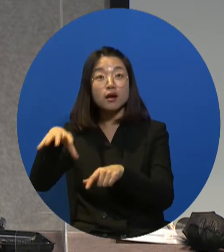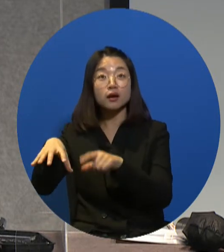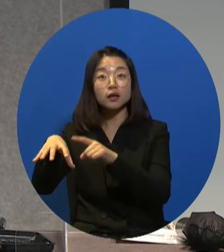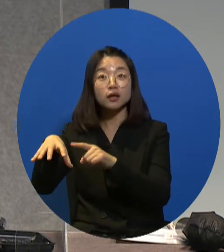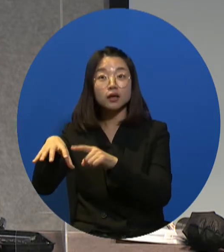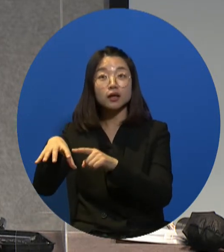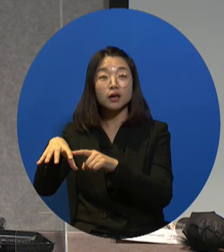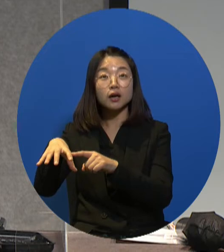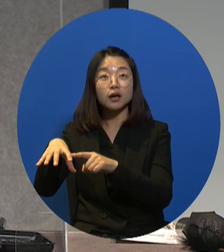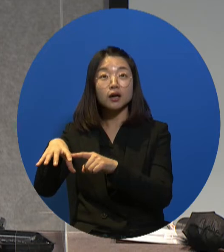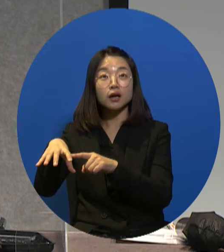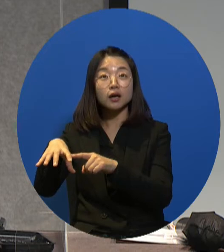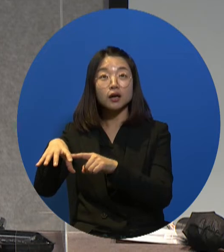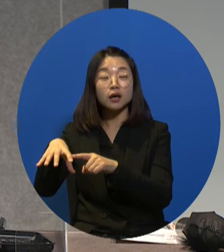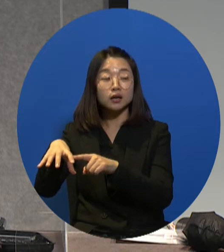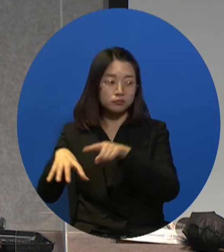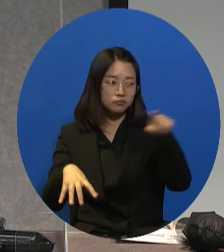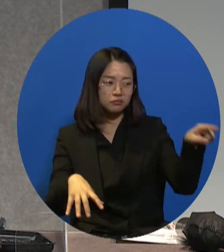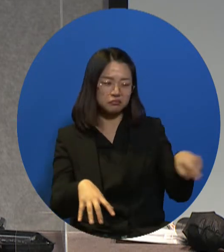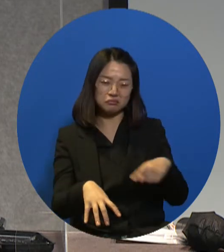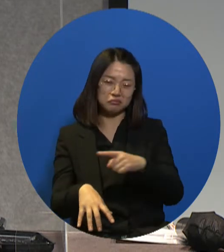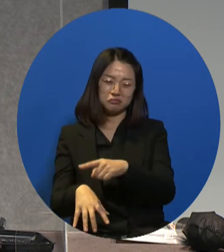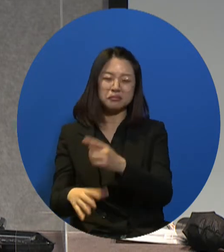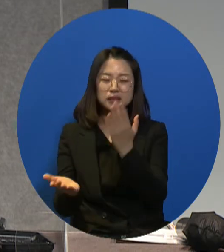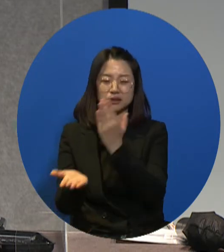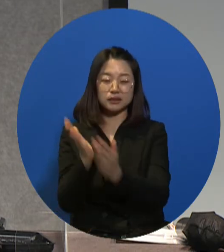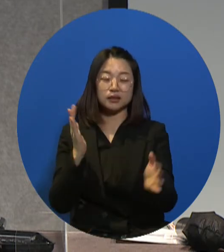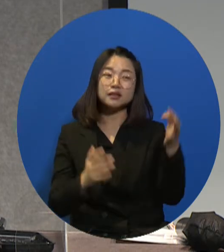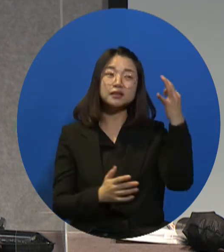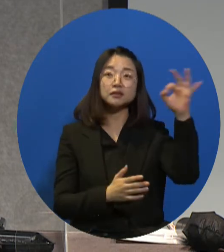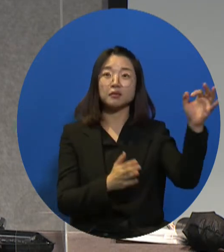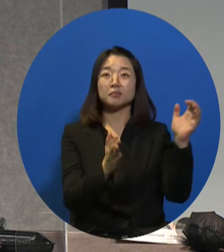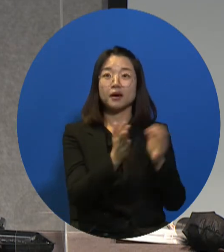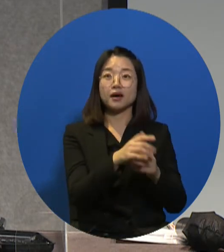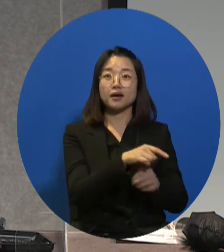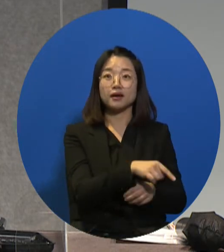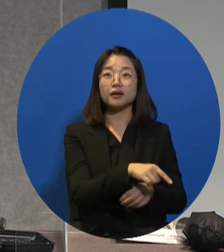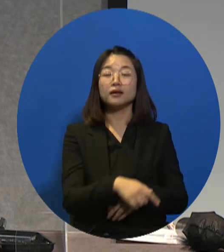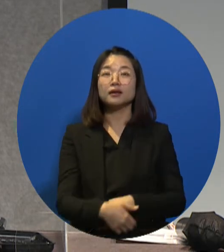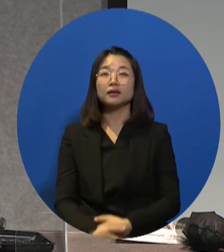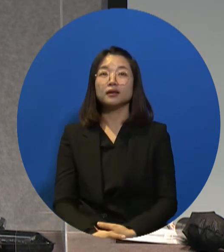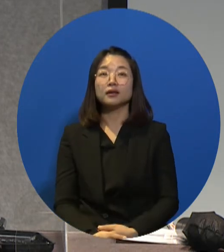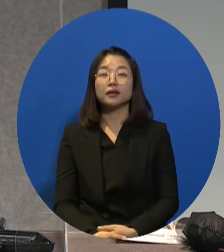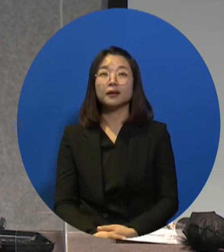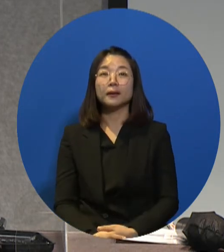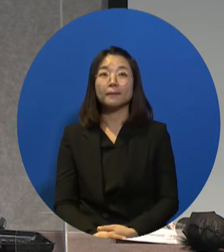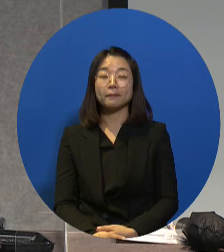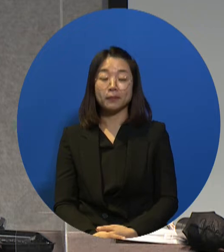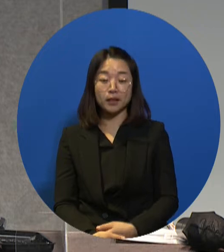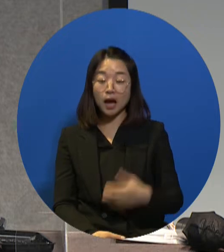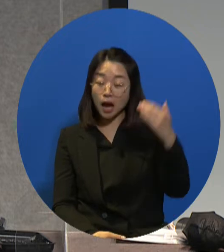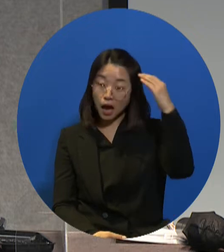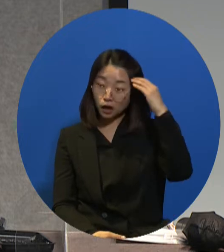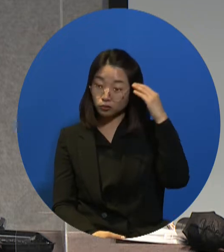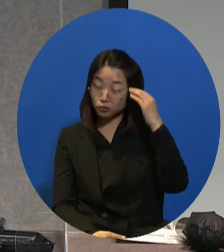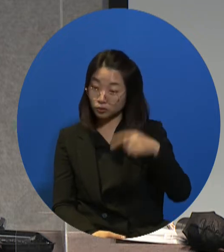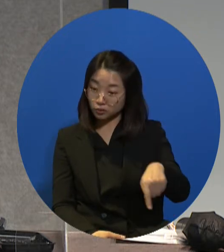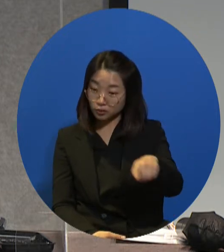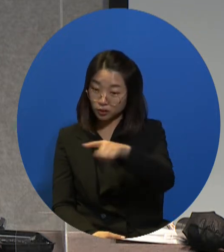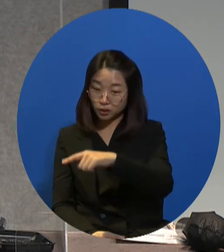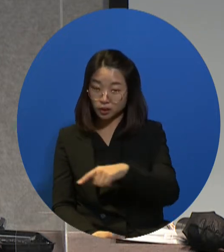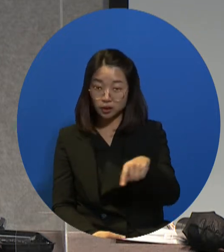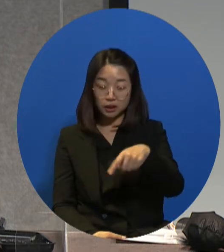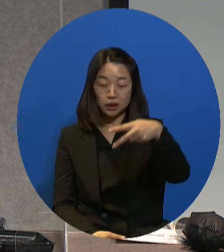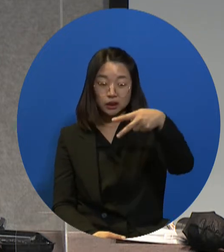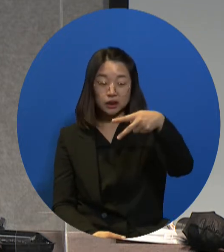based on the Convention Against Torture. So a cruel treatment was recognized by the committee,